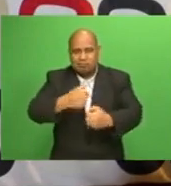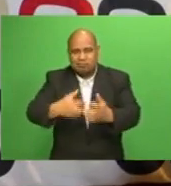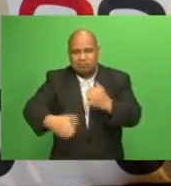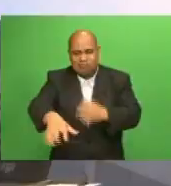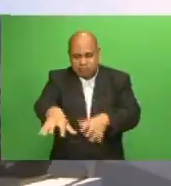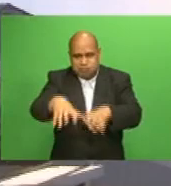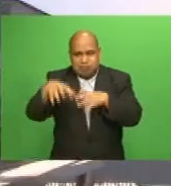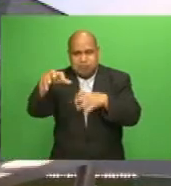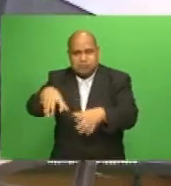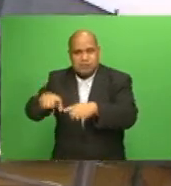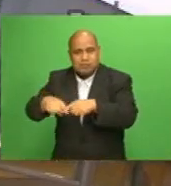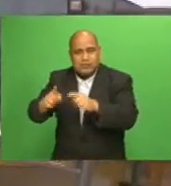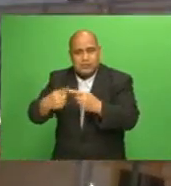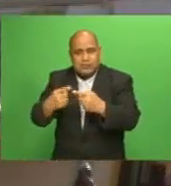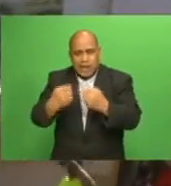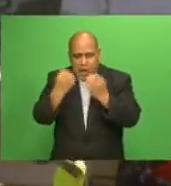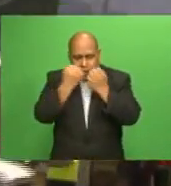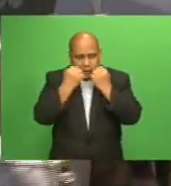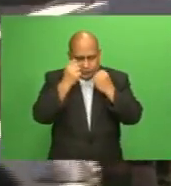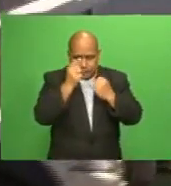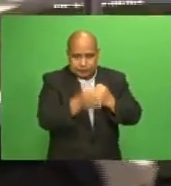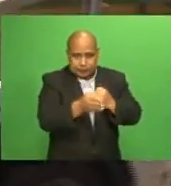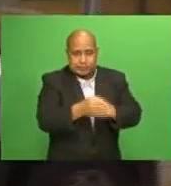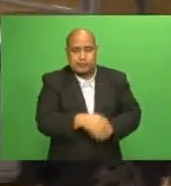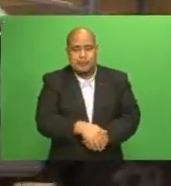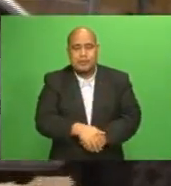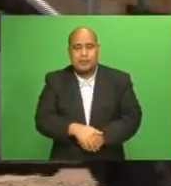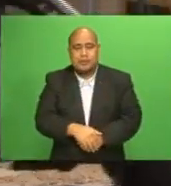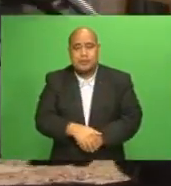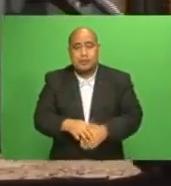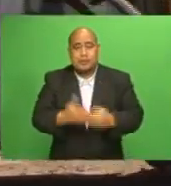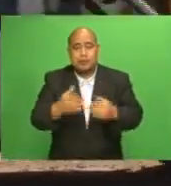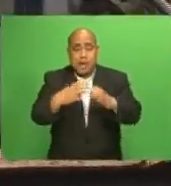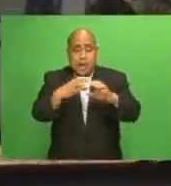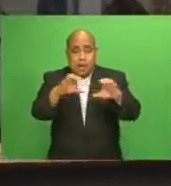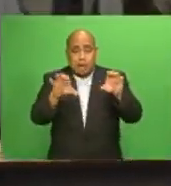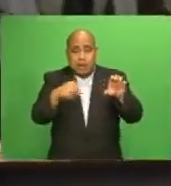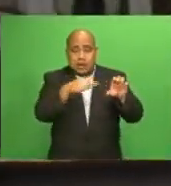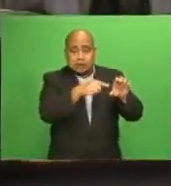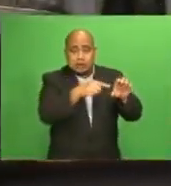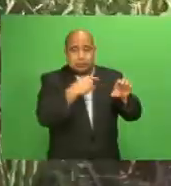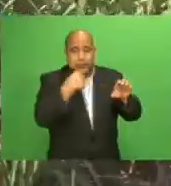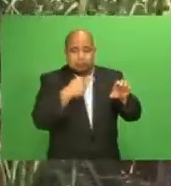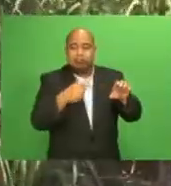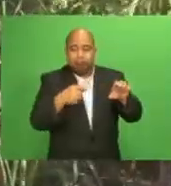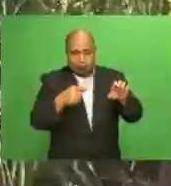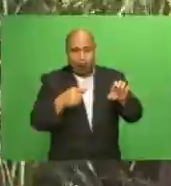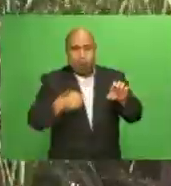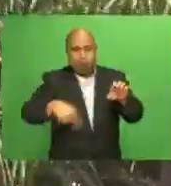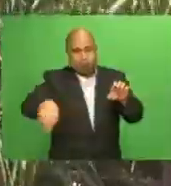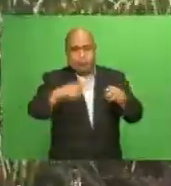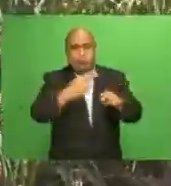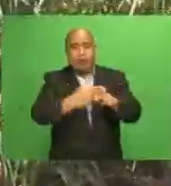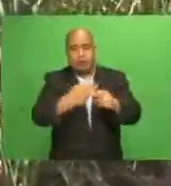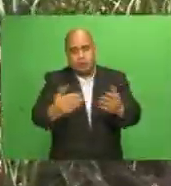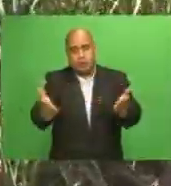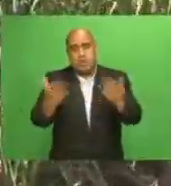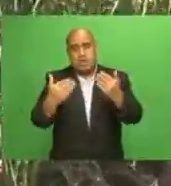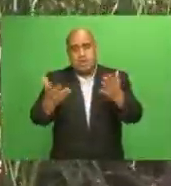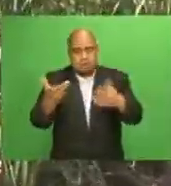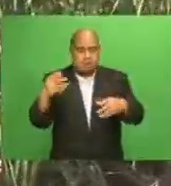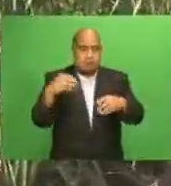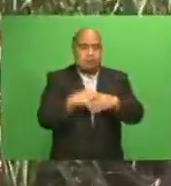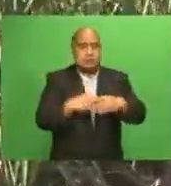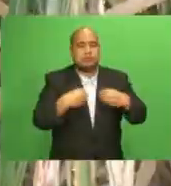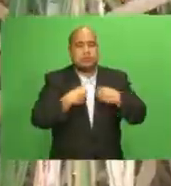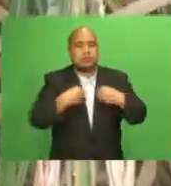industry. The Sugarcane Growers Fund says it welcomes commercial farming for sugarcane, which will contribute to economic recovery. I